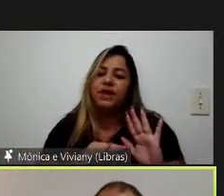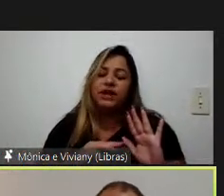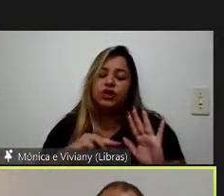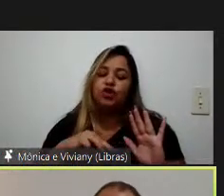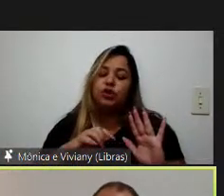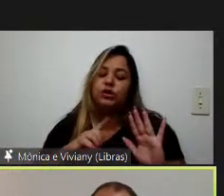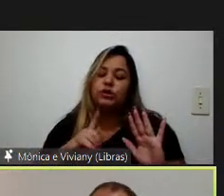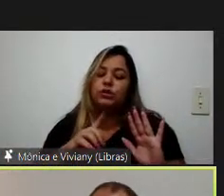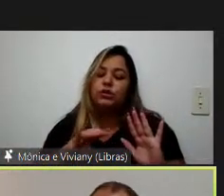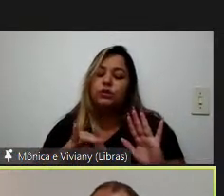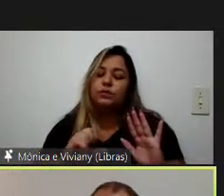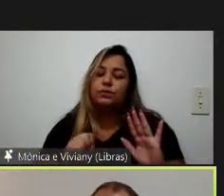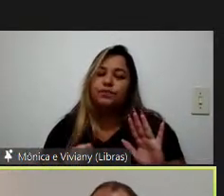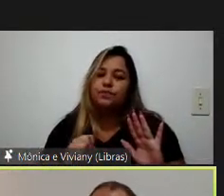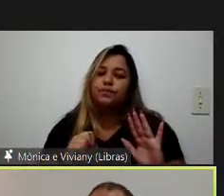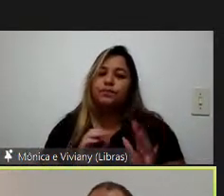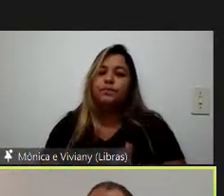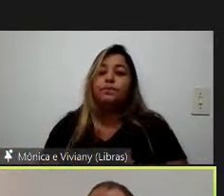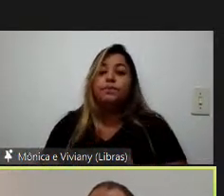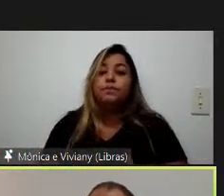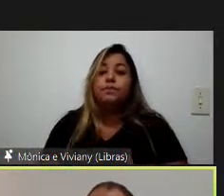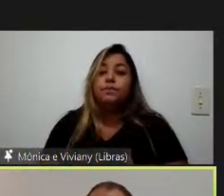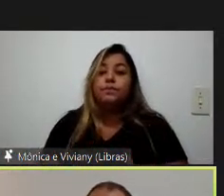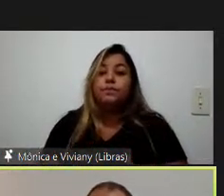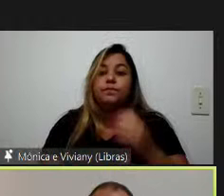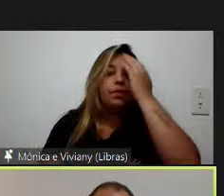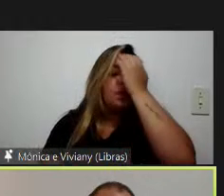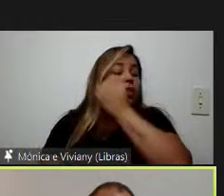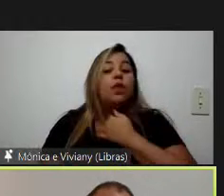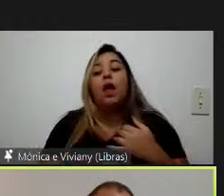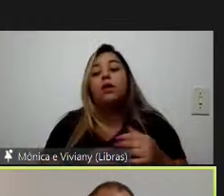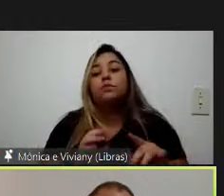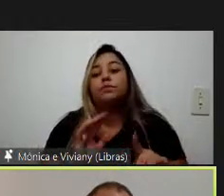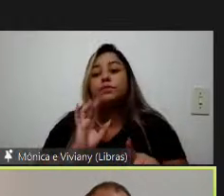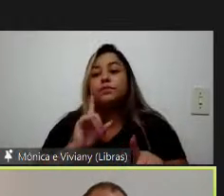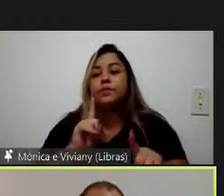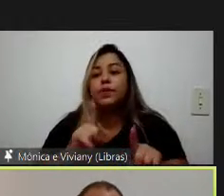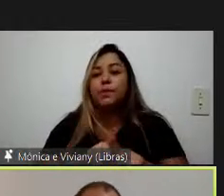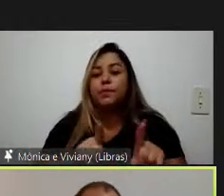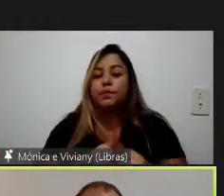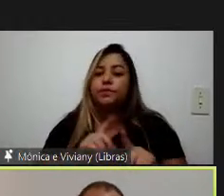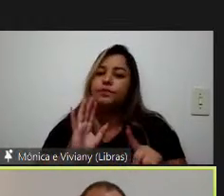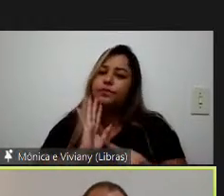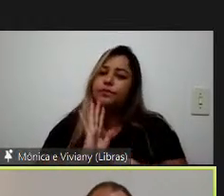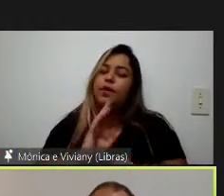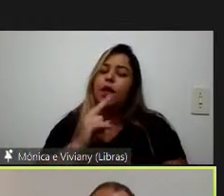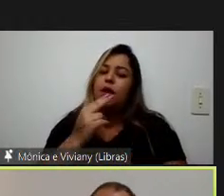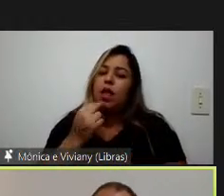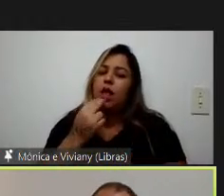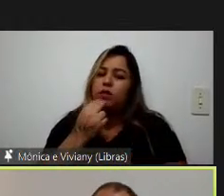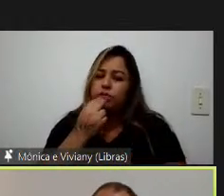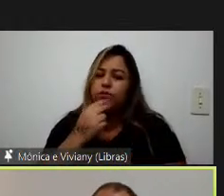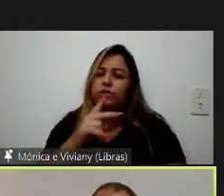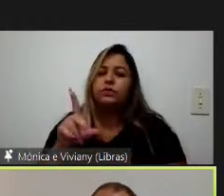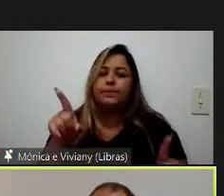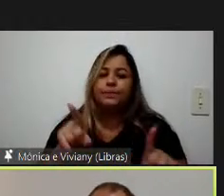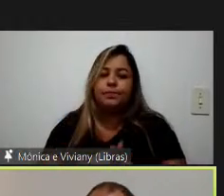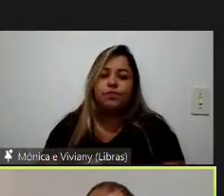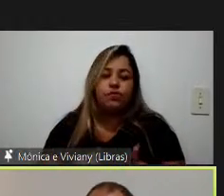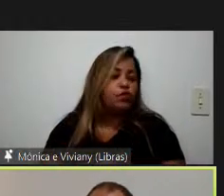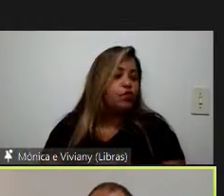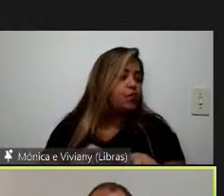measures to make sure that nutritious, affordable food is offered in public institutions like schools, kindergartens,